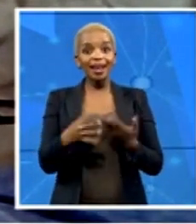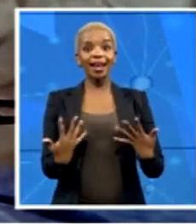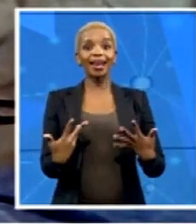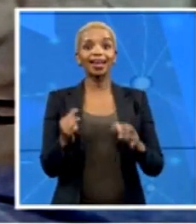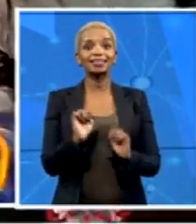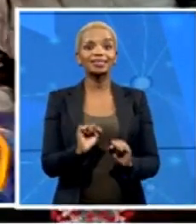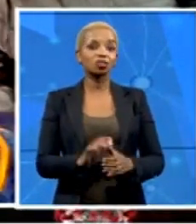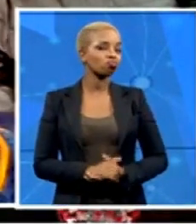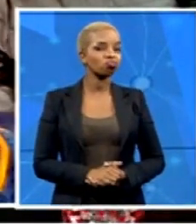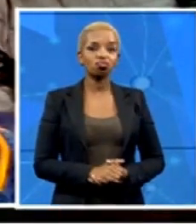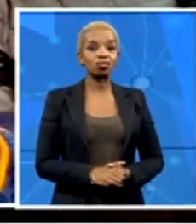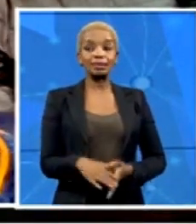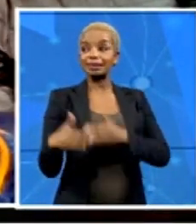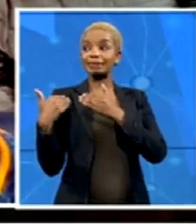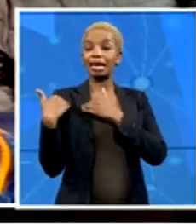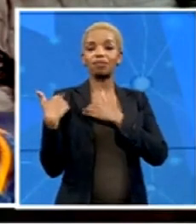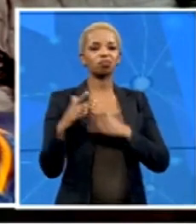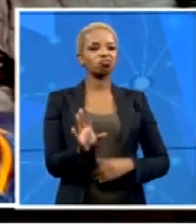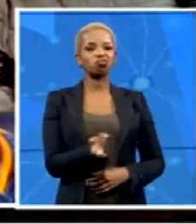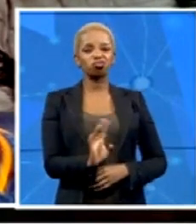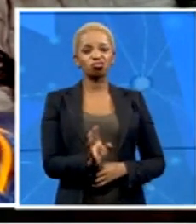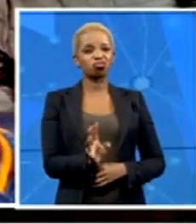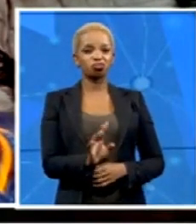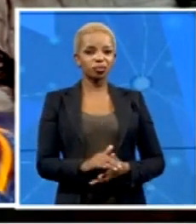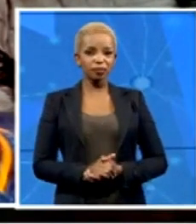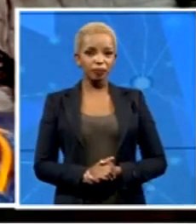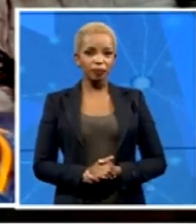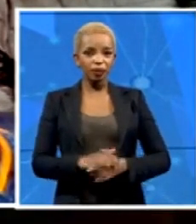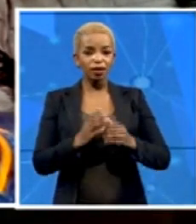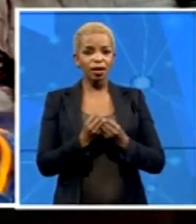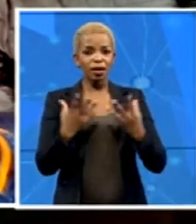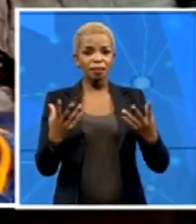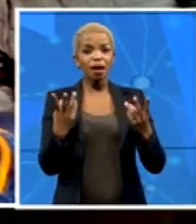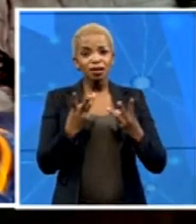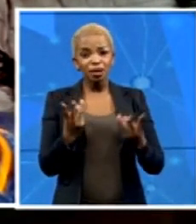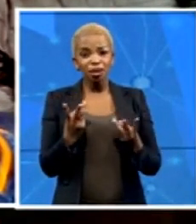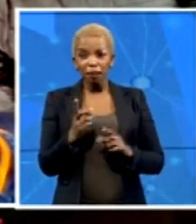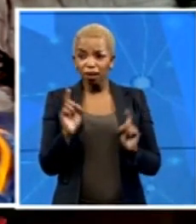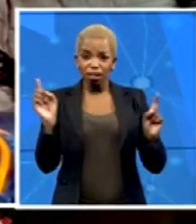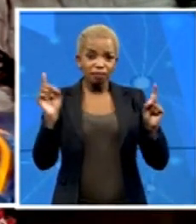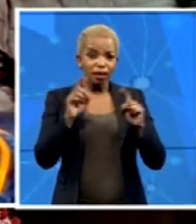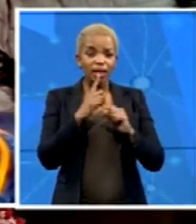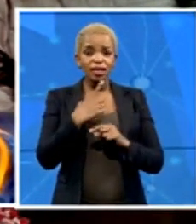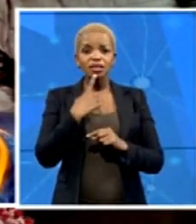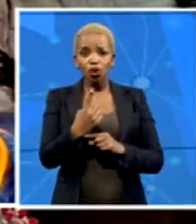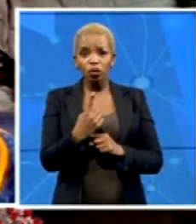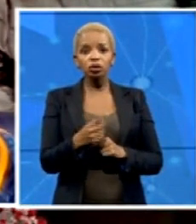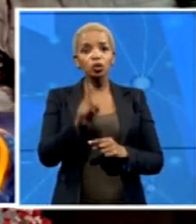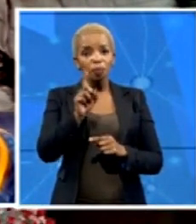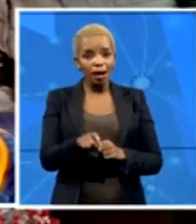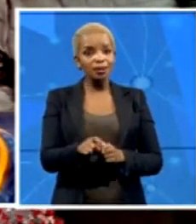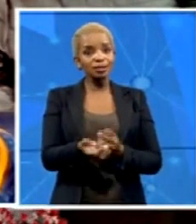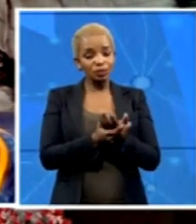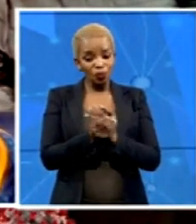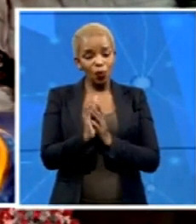know, many people, when told that they just need to wash their hands and basic hygiene protocols,